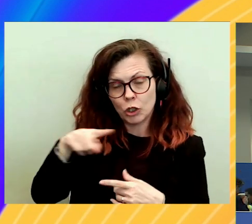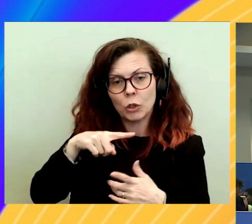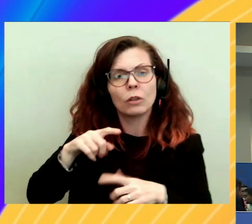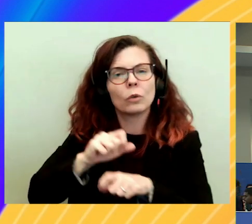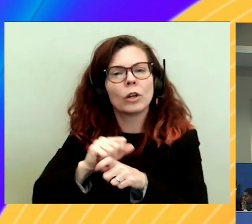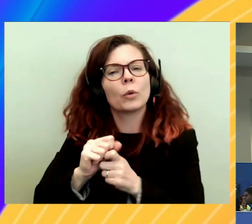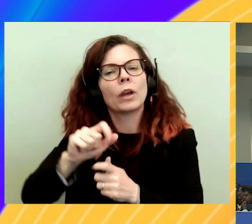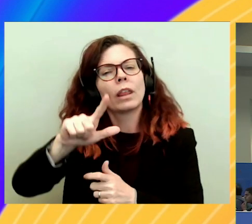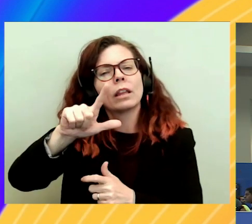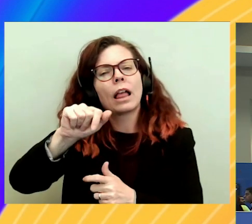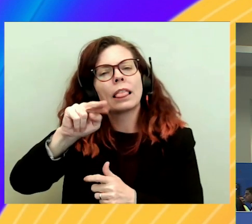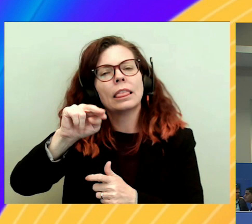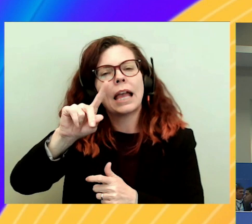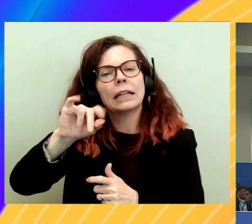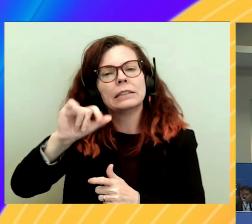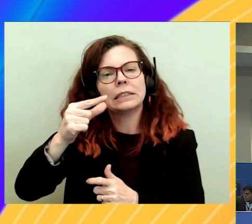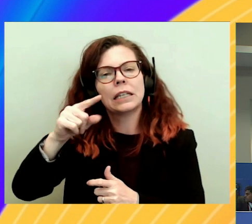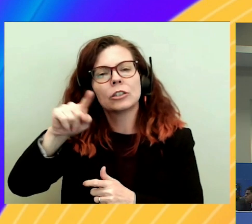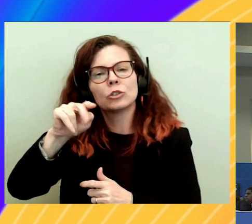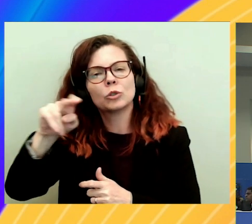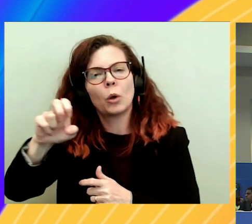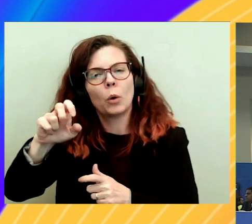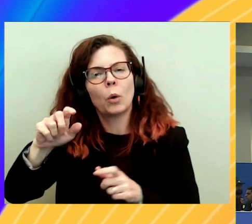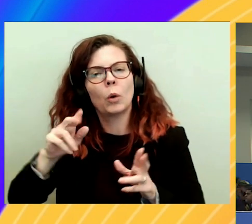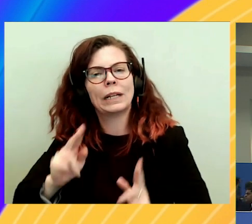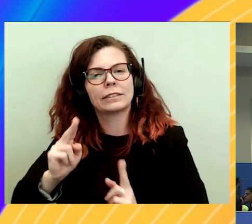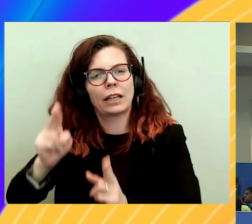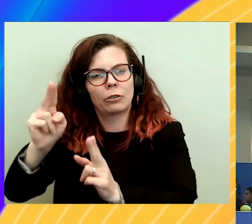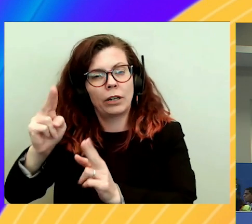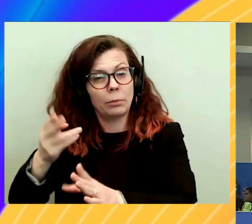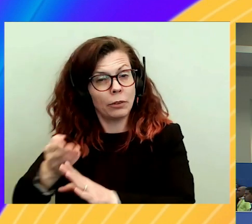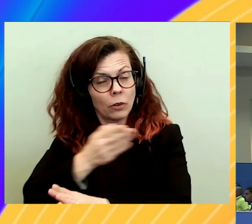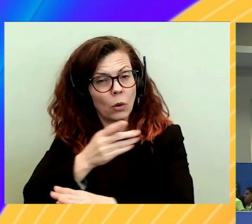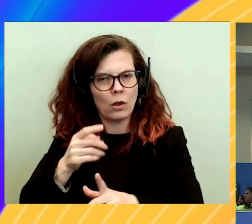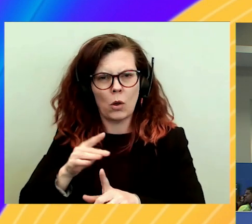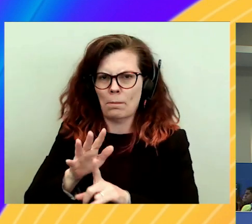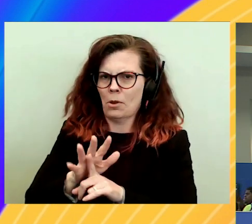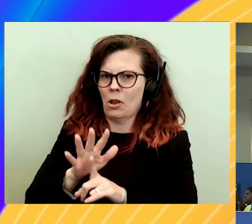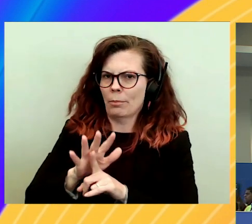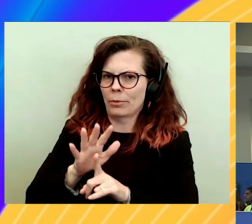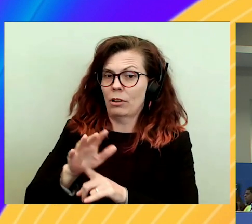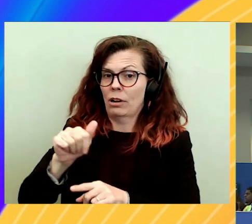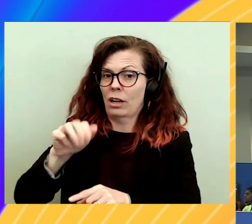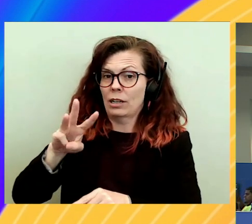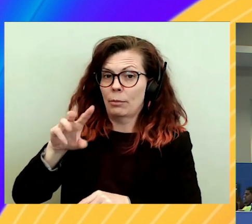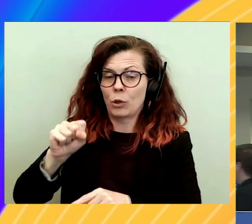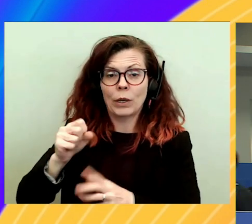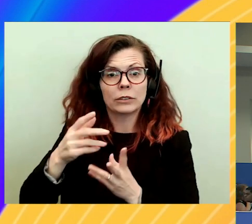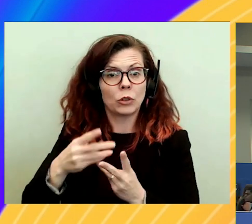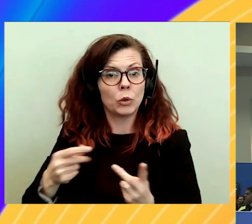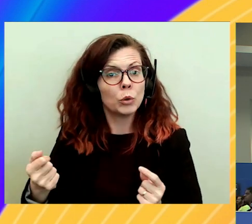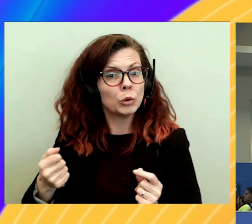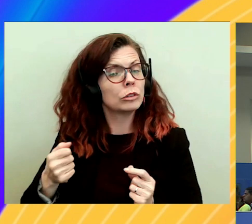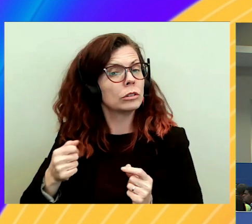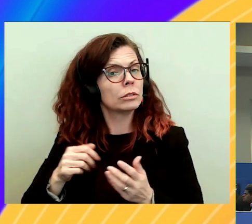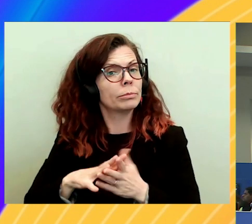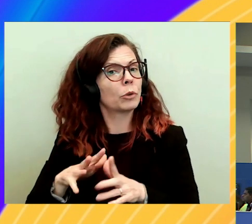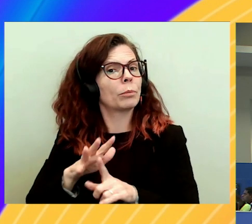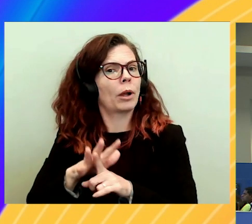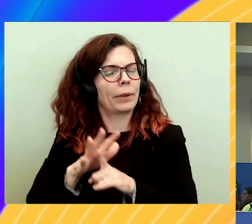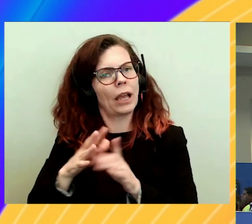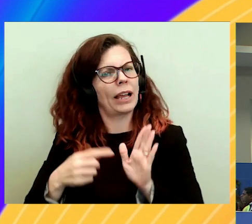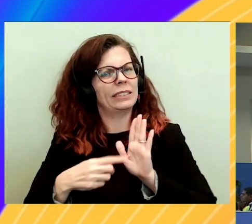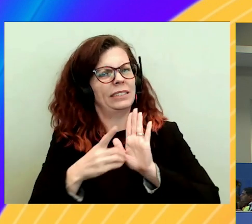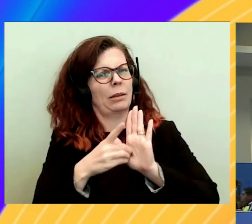Accelerator before, but it's a very popular AWS solution that is catching on. I've actually demoed it for some customers,